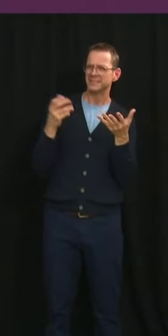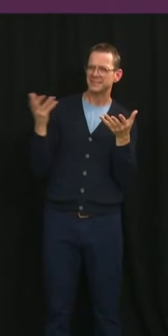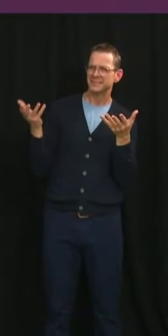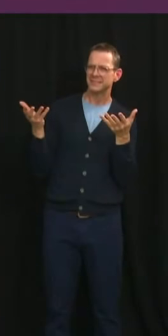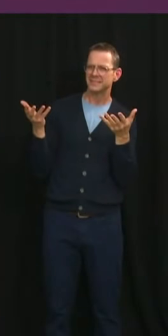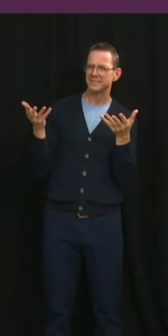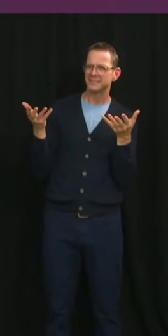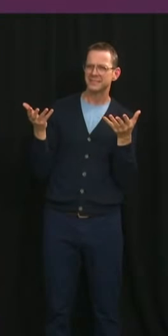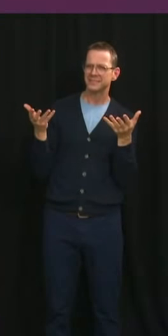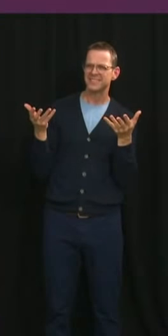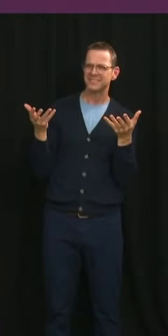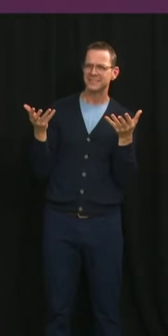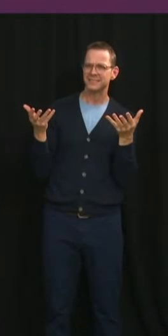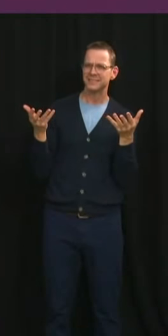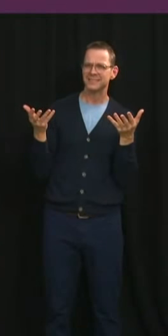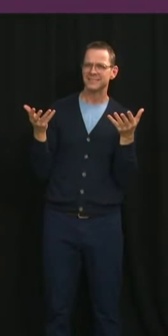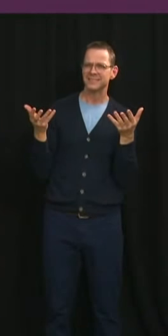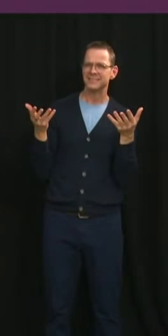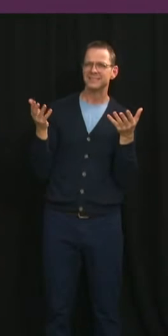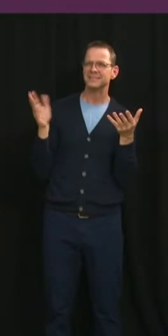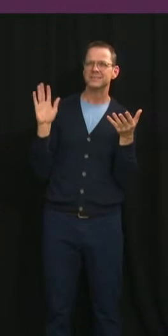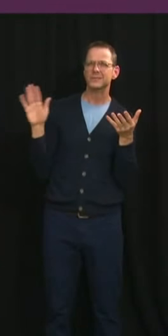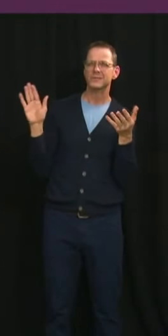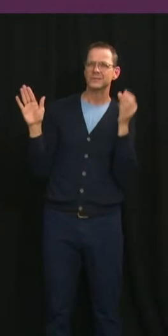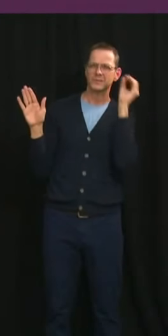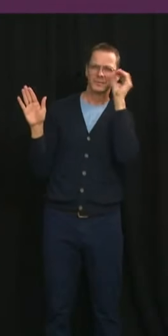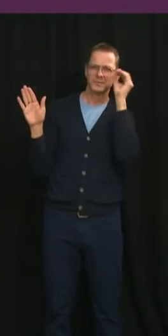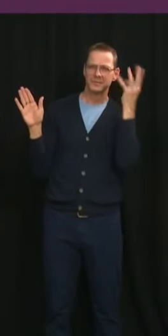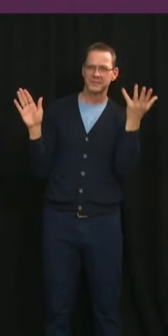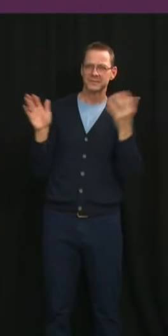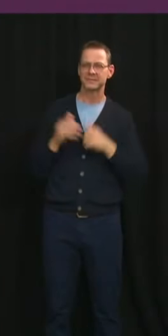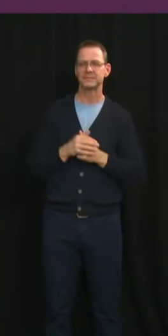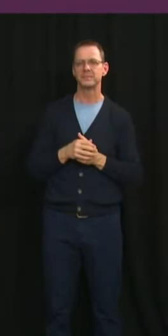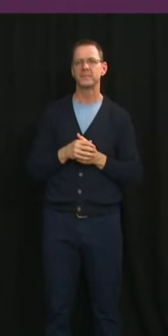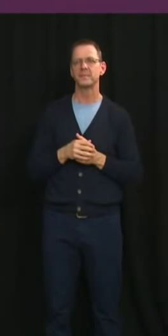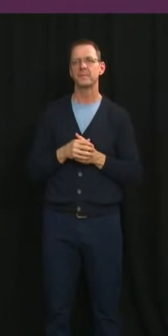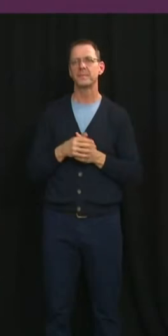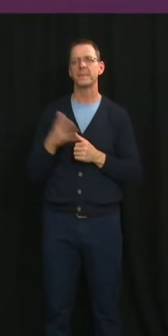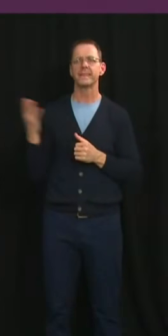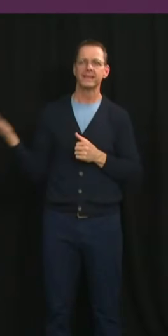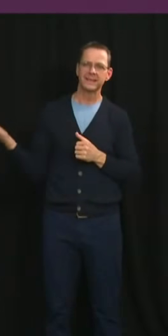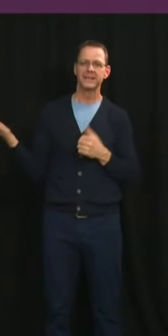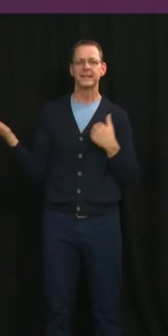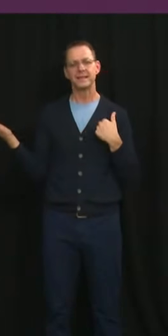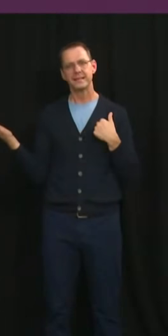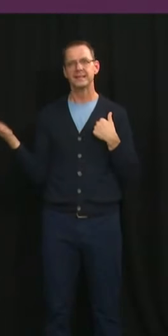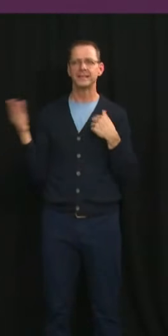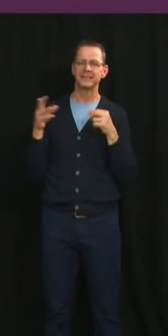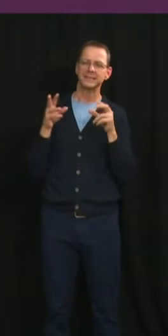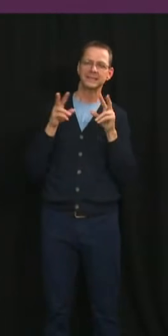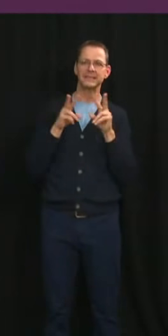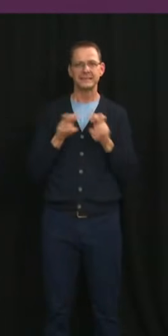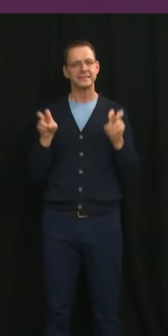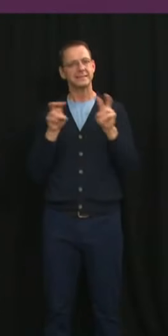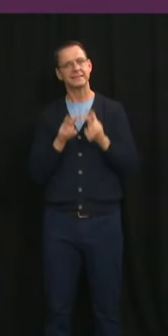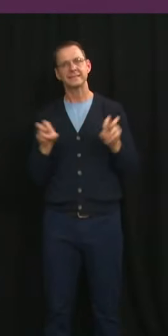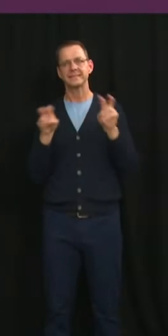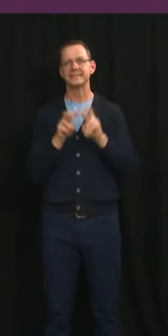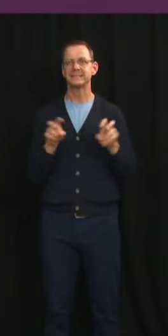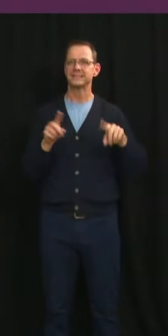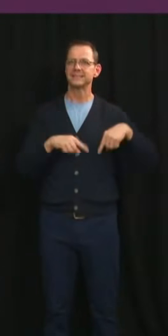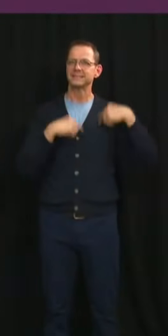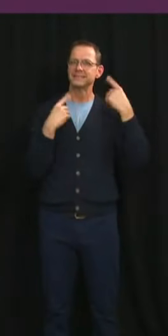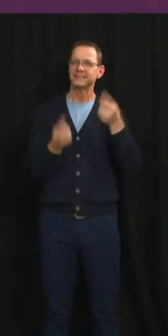Sure. Vincent, good question, and one that I often reflect on. I could point to a lot of things I think we didn't get right. I have done so